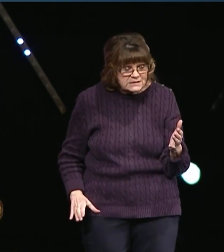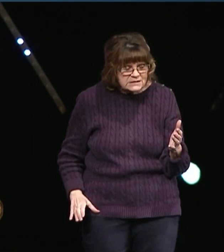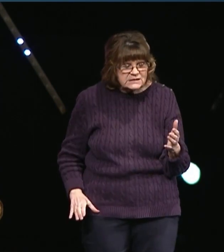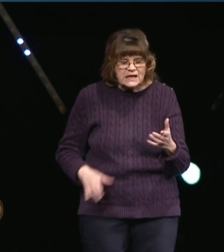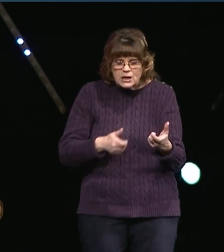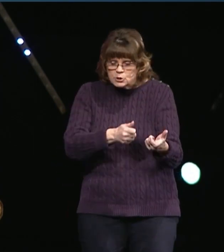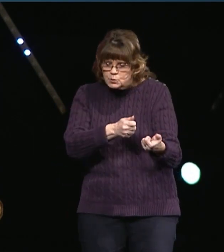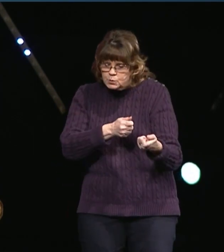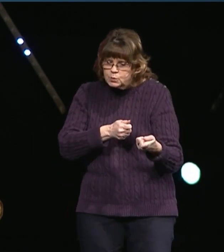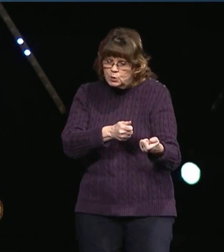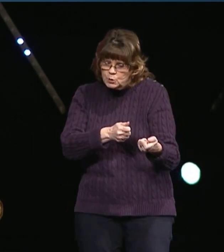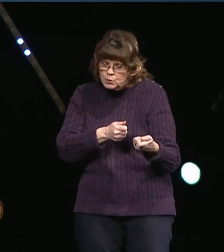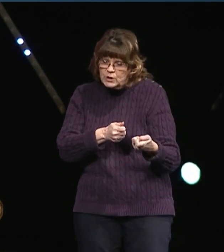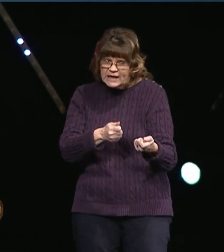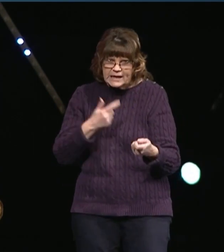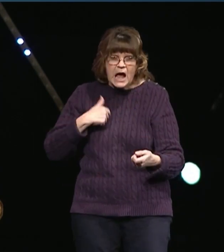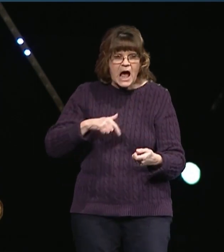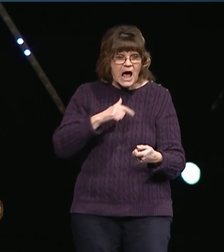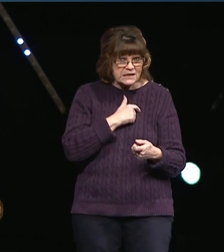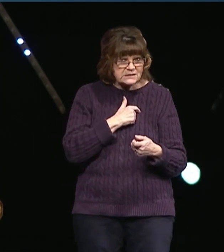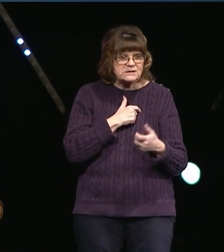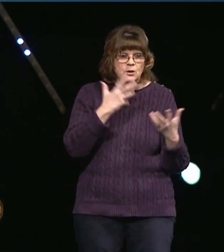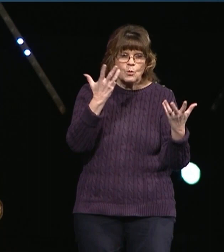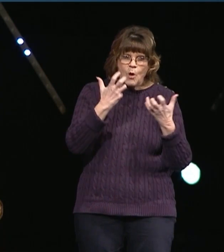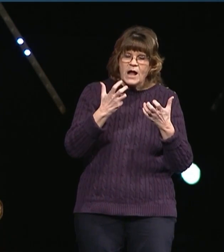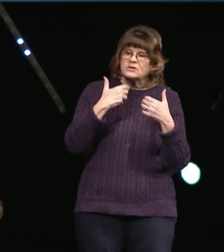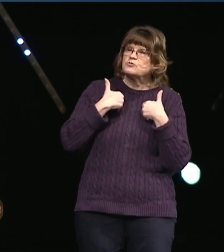wooing and reconciling us to himself.